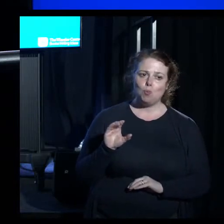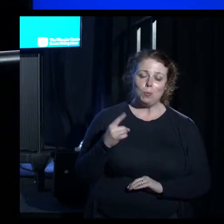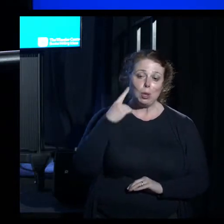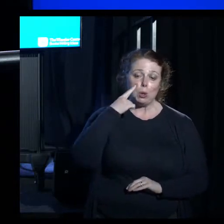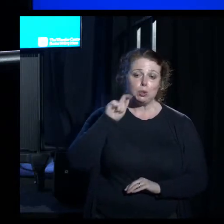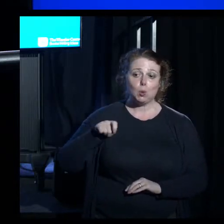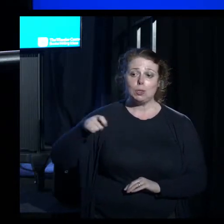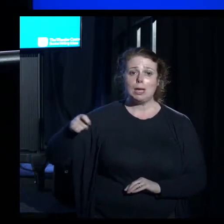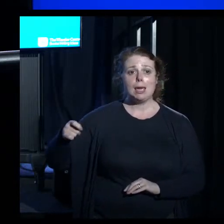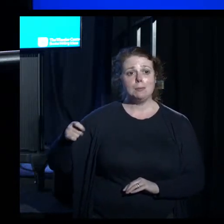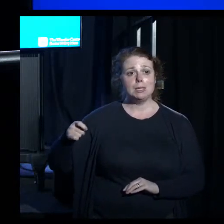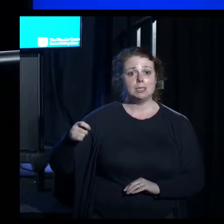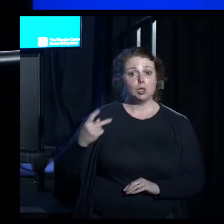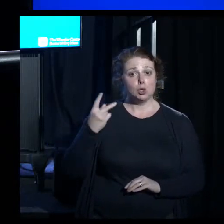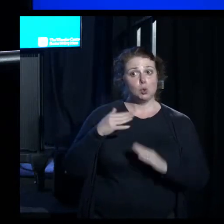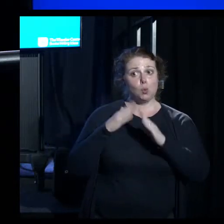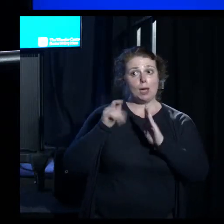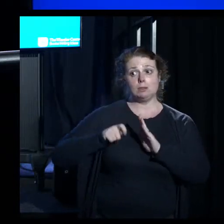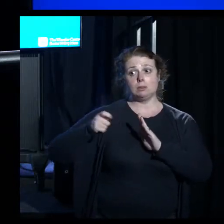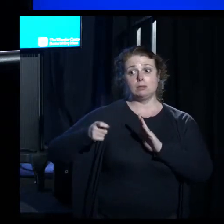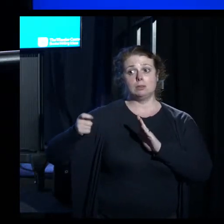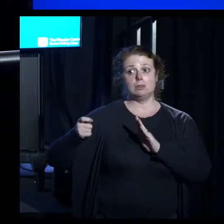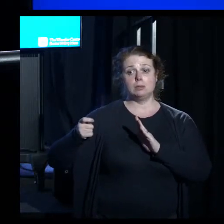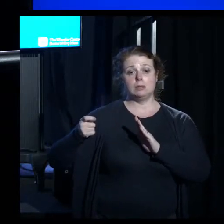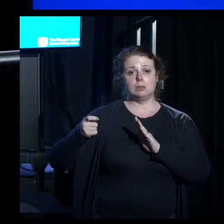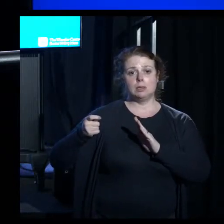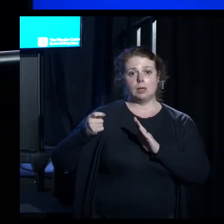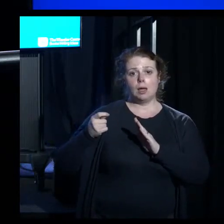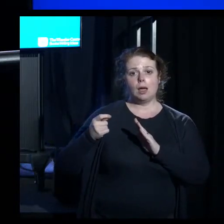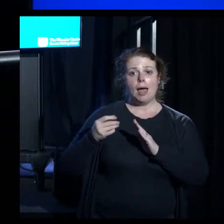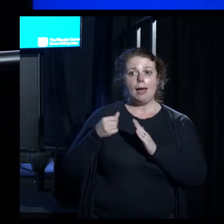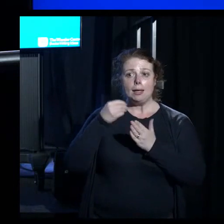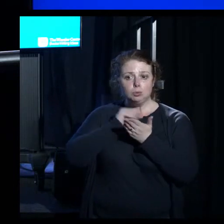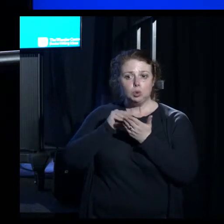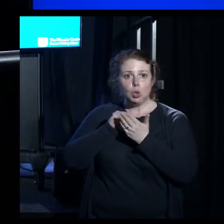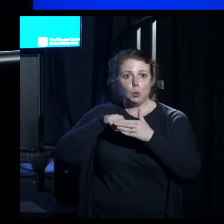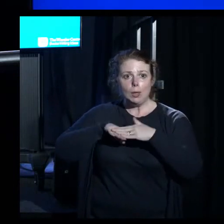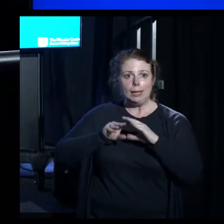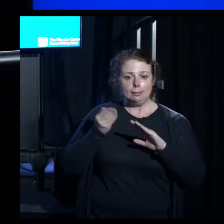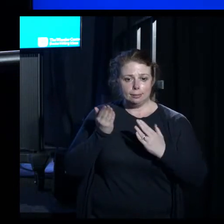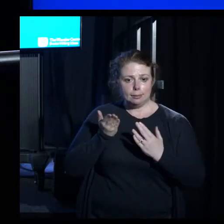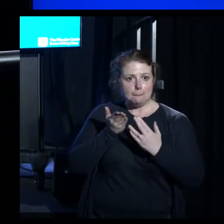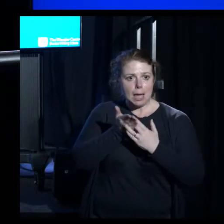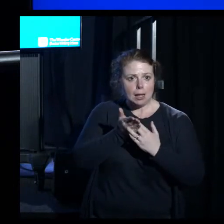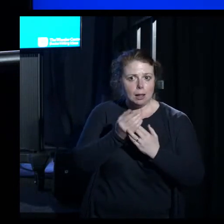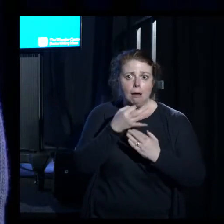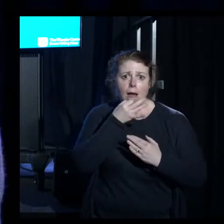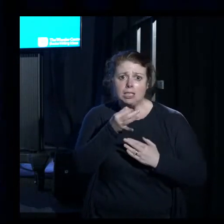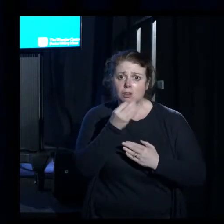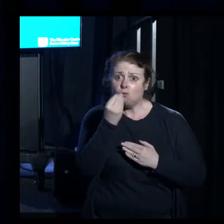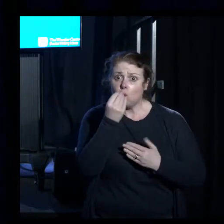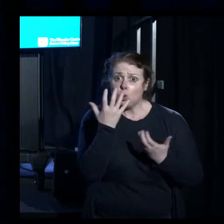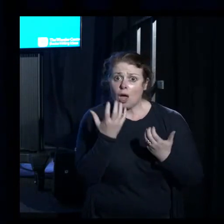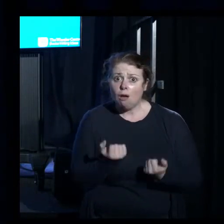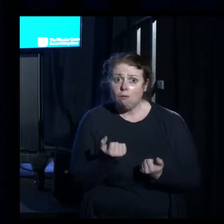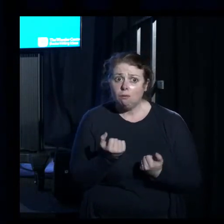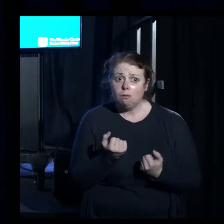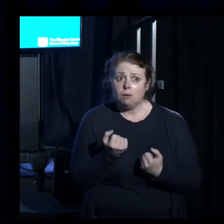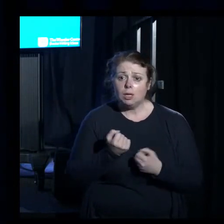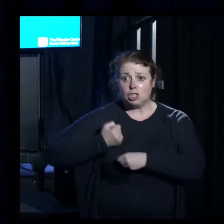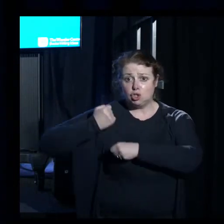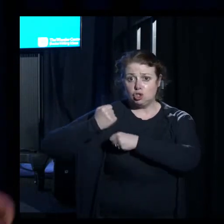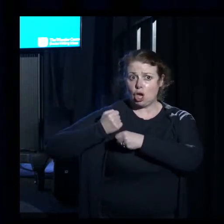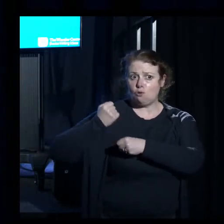neighbors from 2 doors down slip a note in the letterbox asking if they still had food.